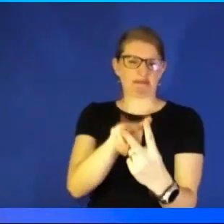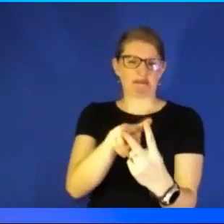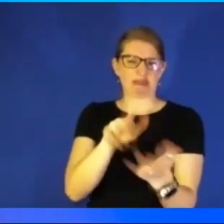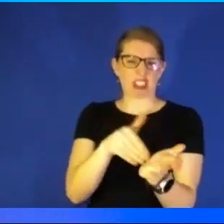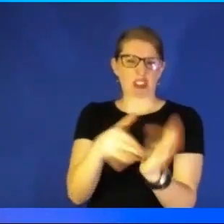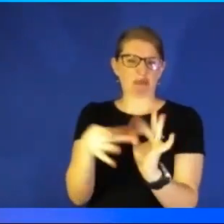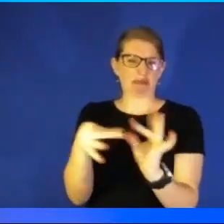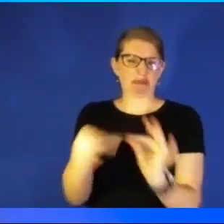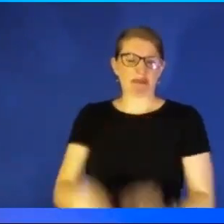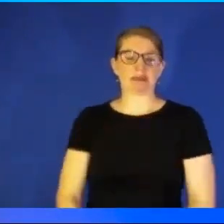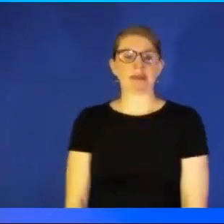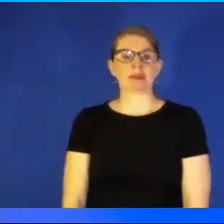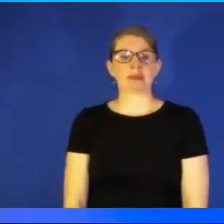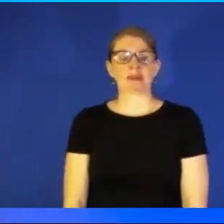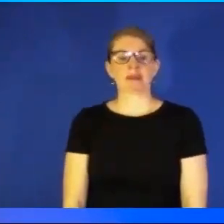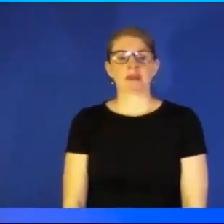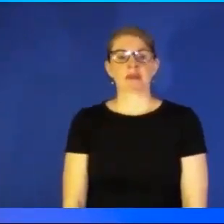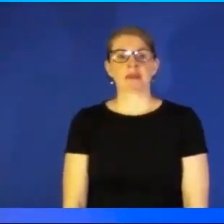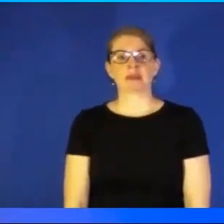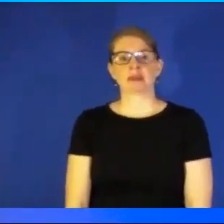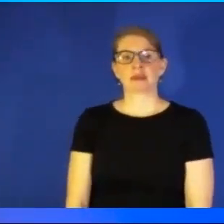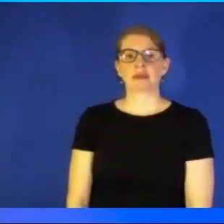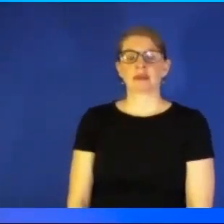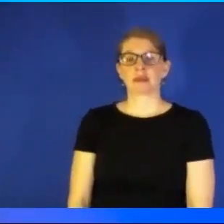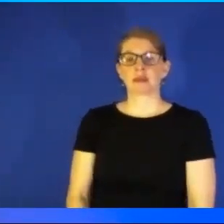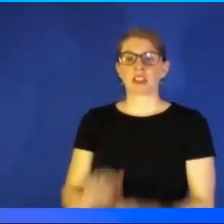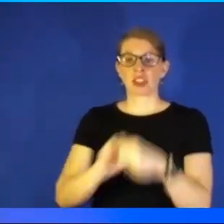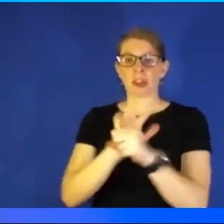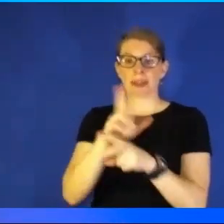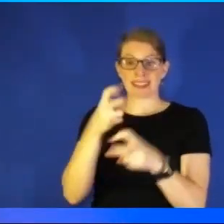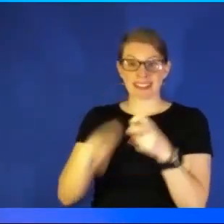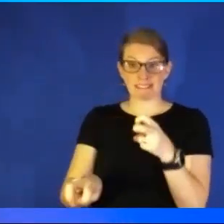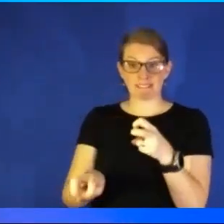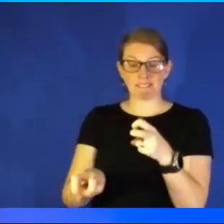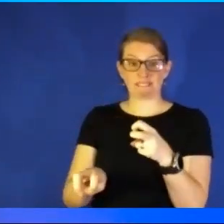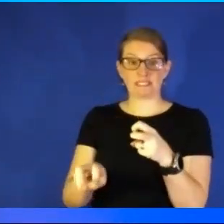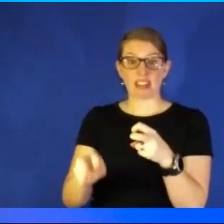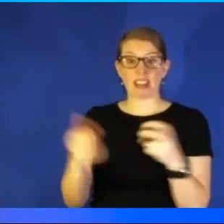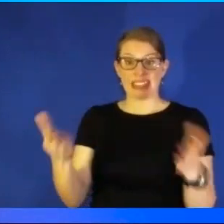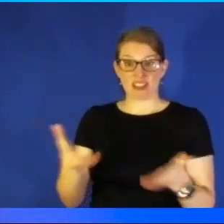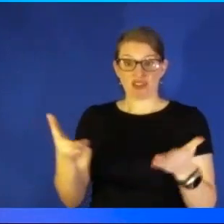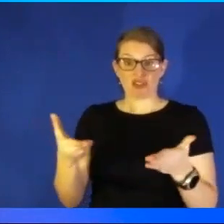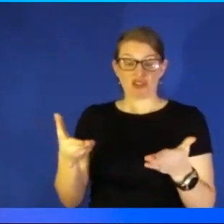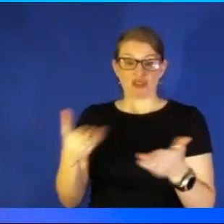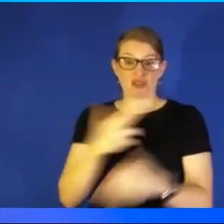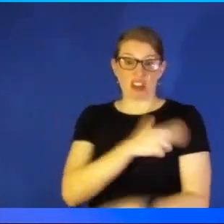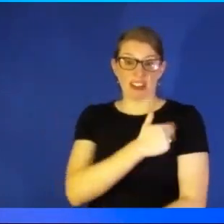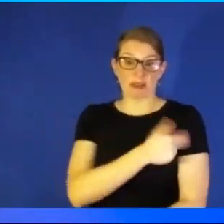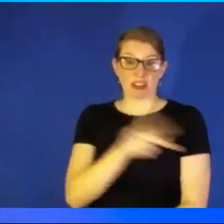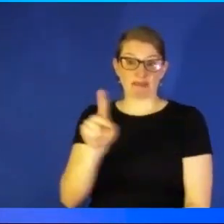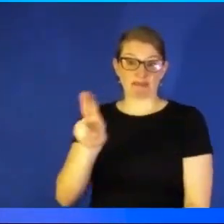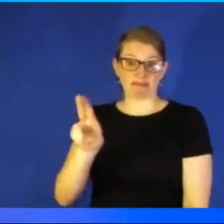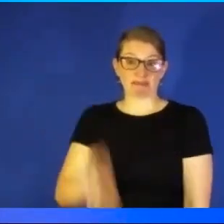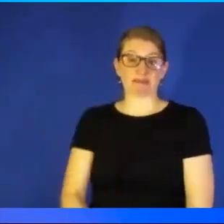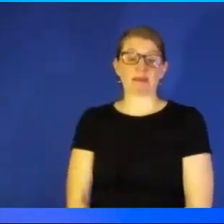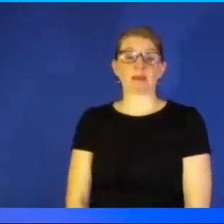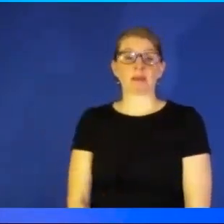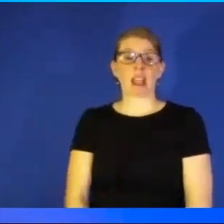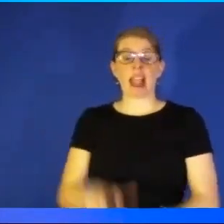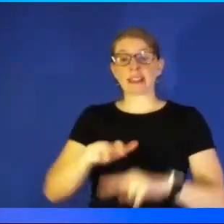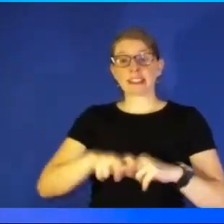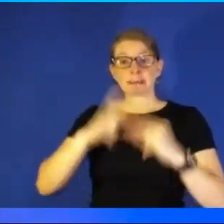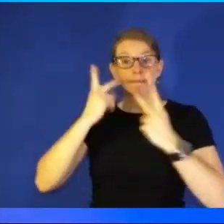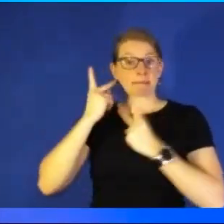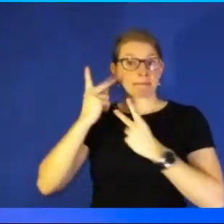said. COVID's been really tough for everyone in the health system, and I think when I sit and reflect, I'm just really proud of all the work